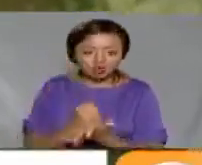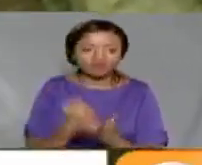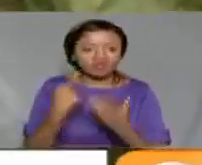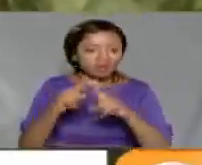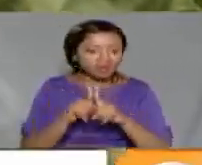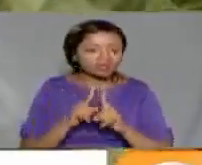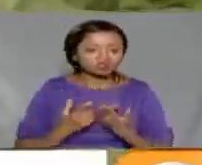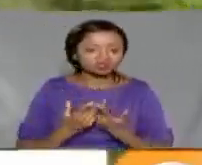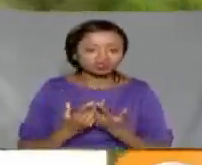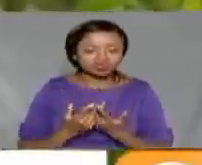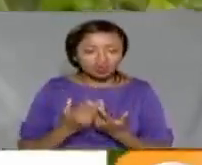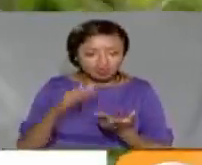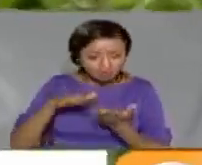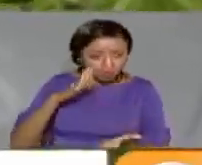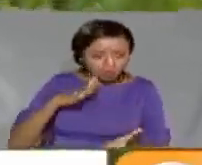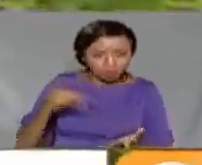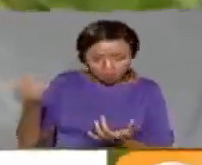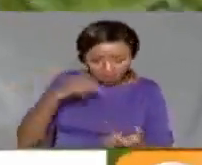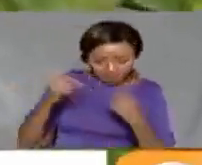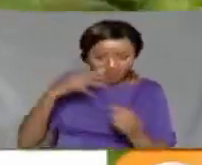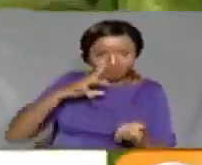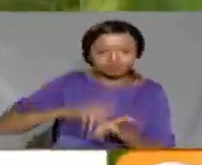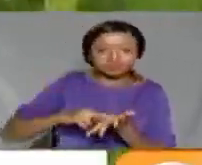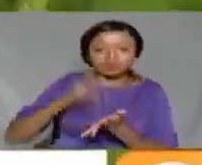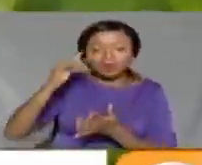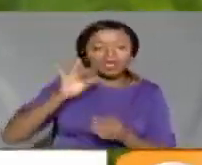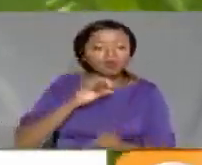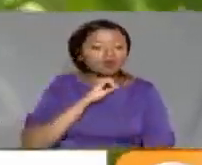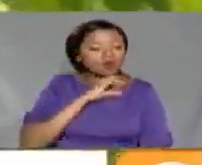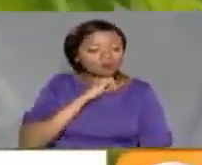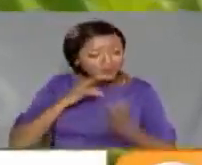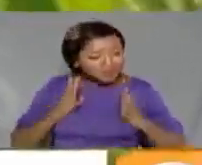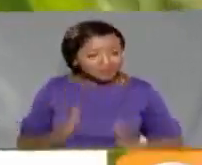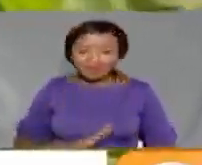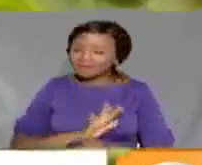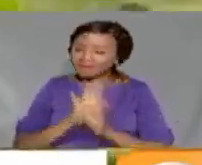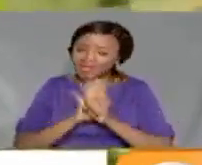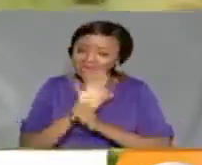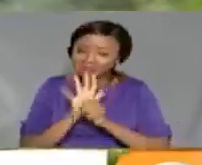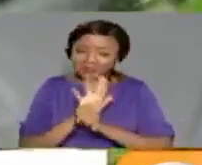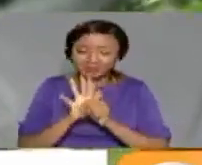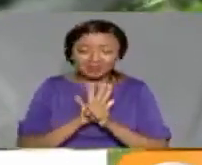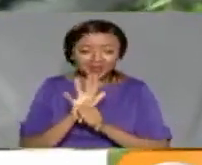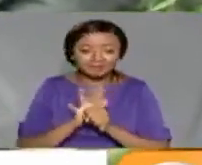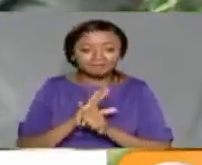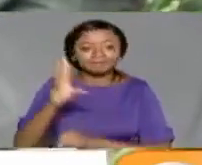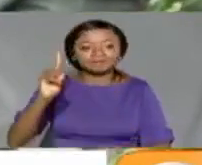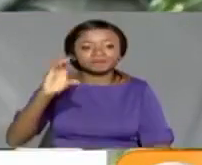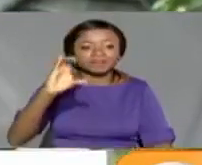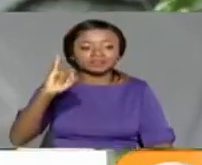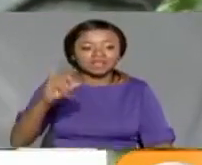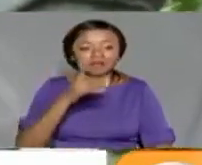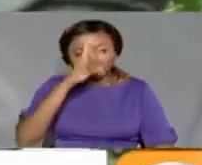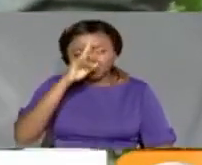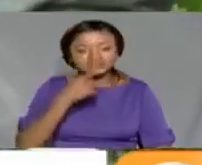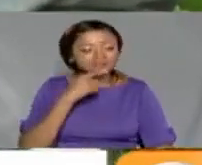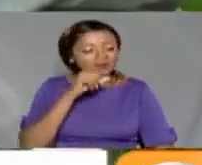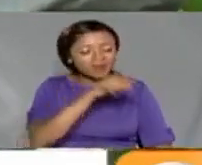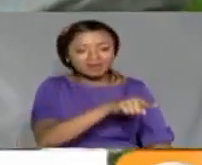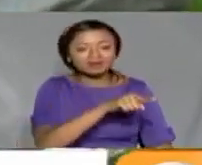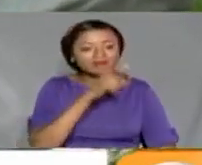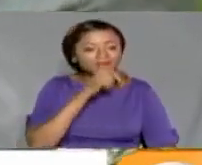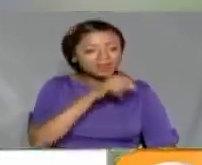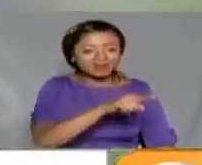more expected to do so as the number of complainants rises. DCI detectives intimated that Wangai is likely to